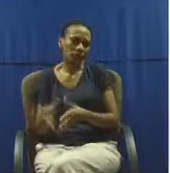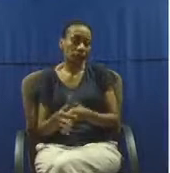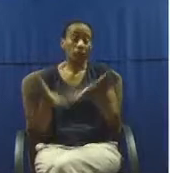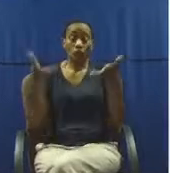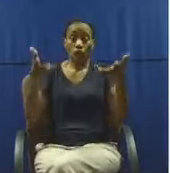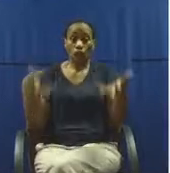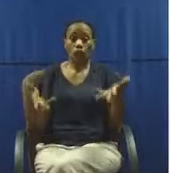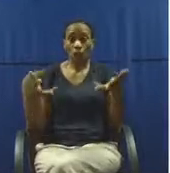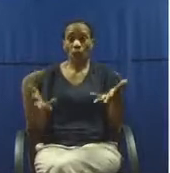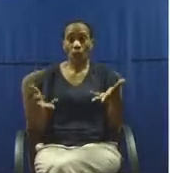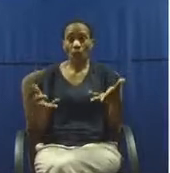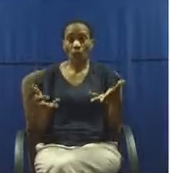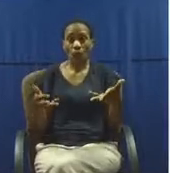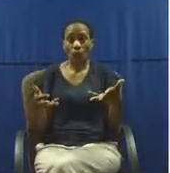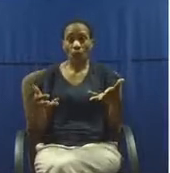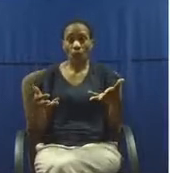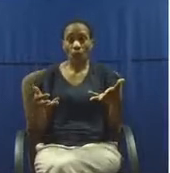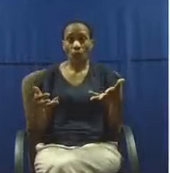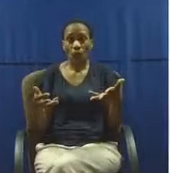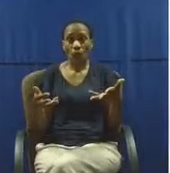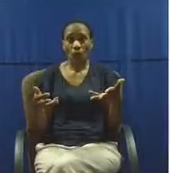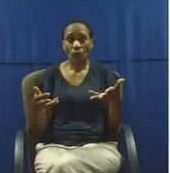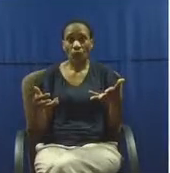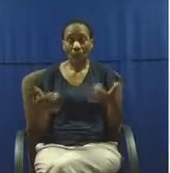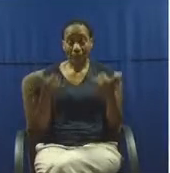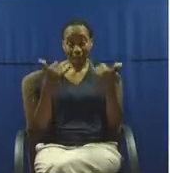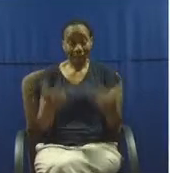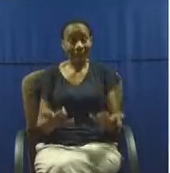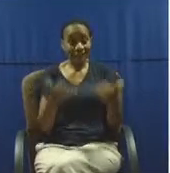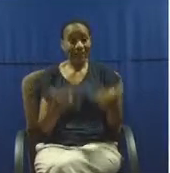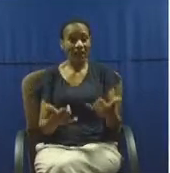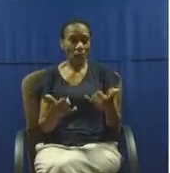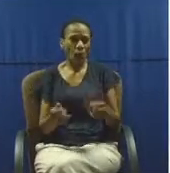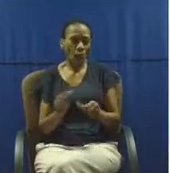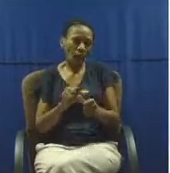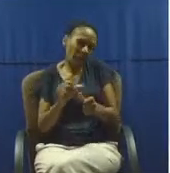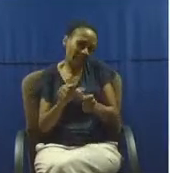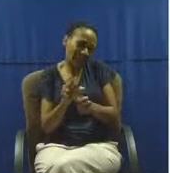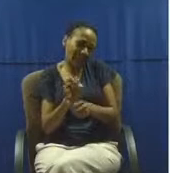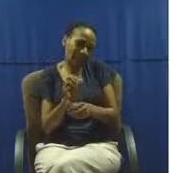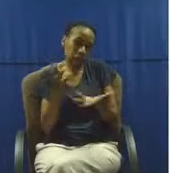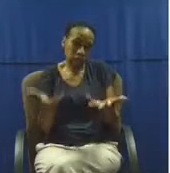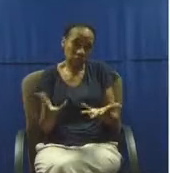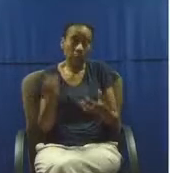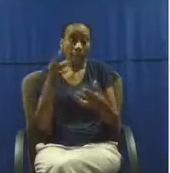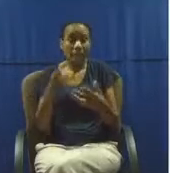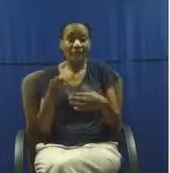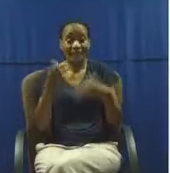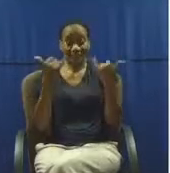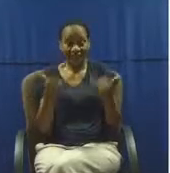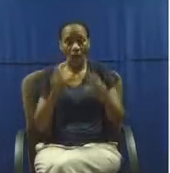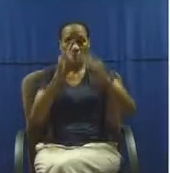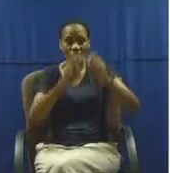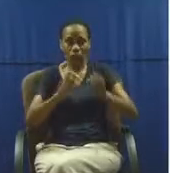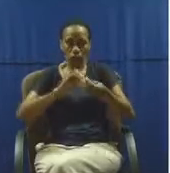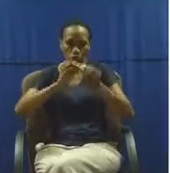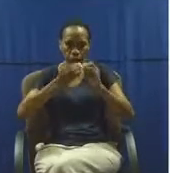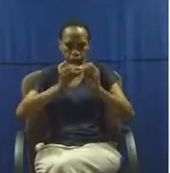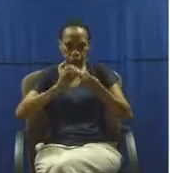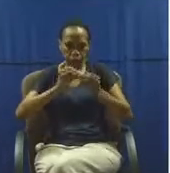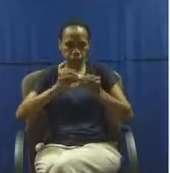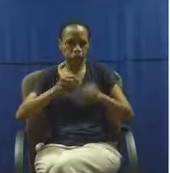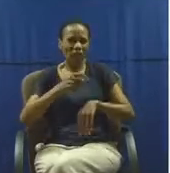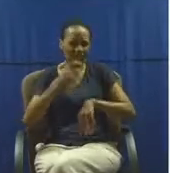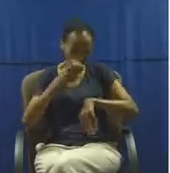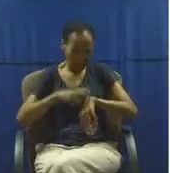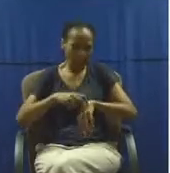So we could have been much worse off than where we are. But energy construction takes time, and